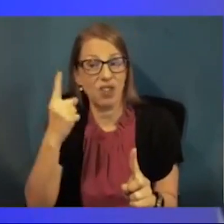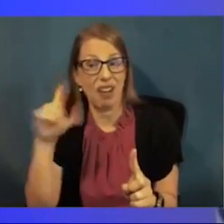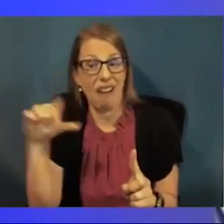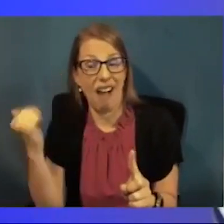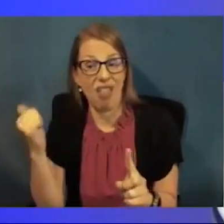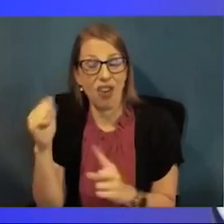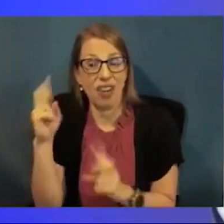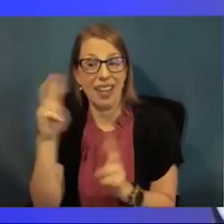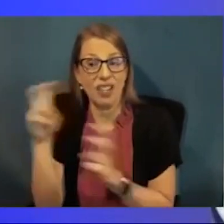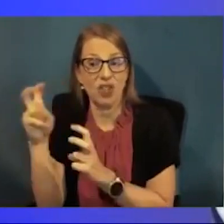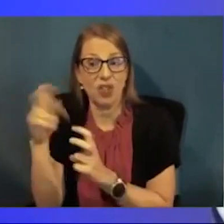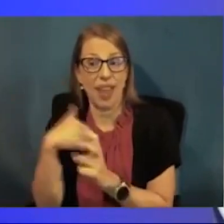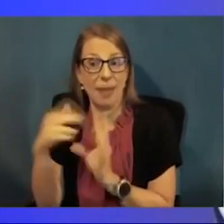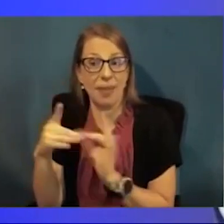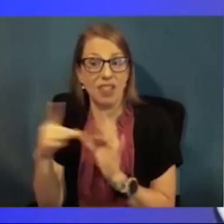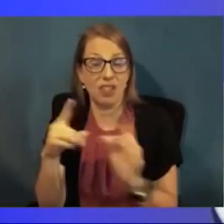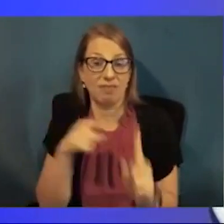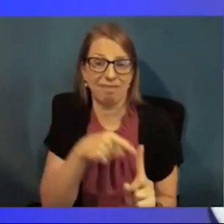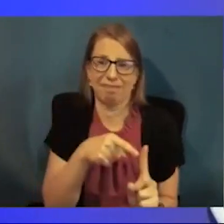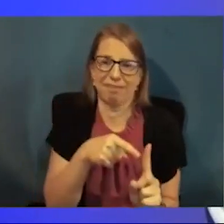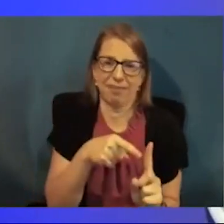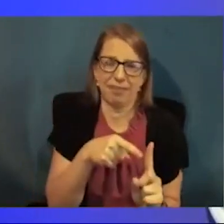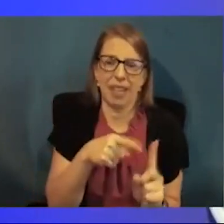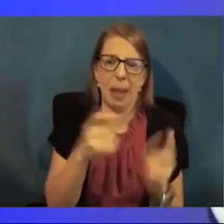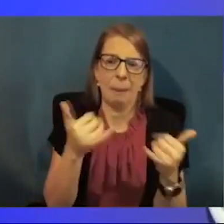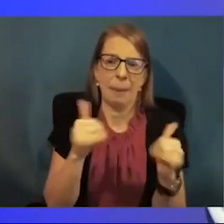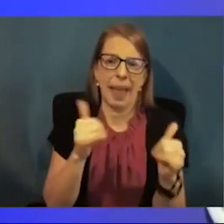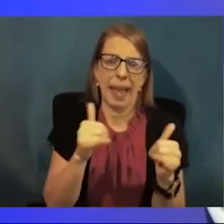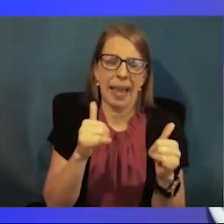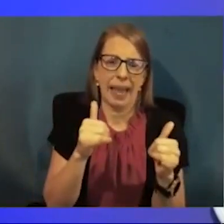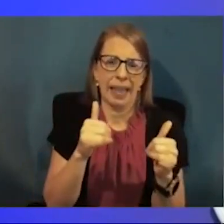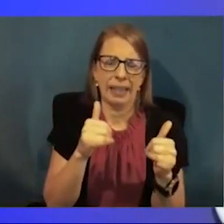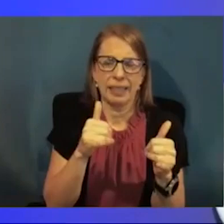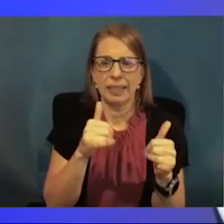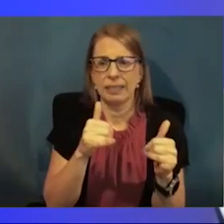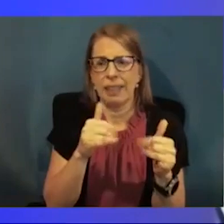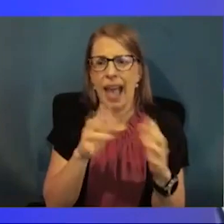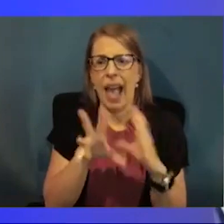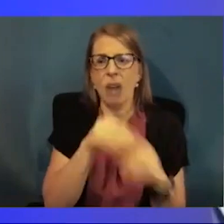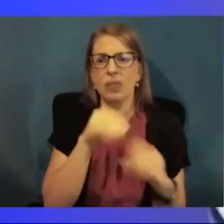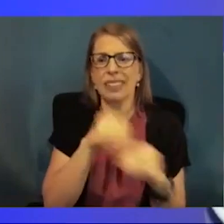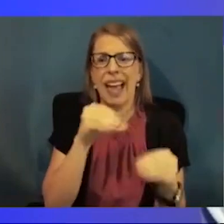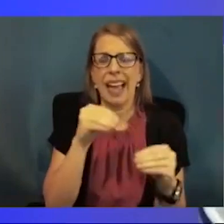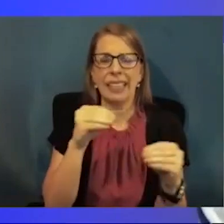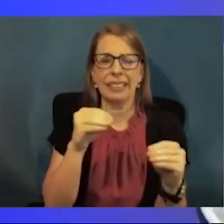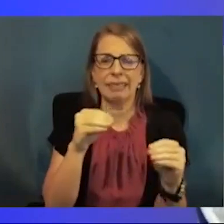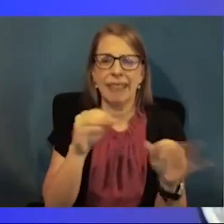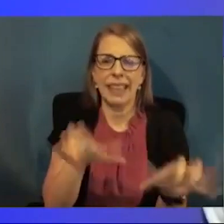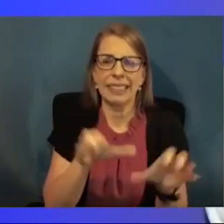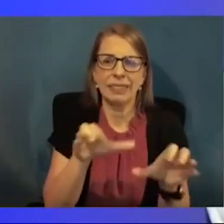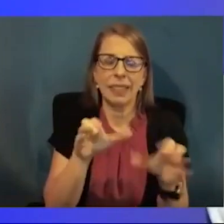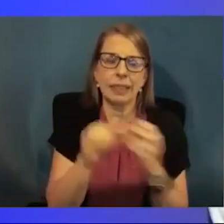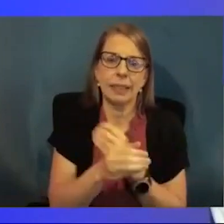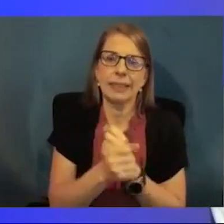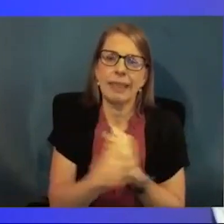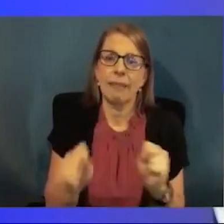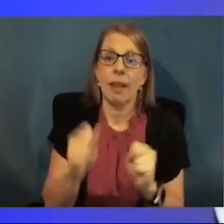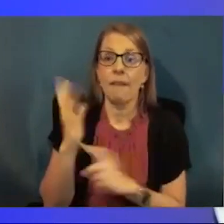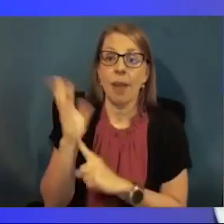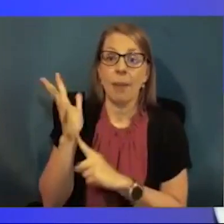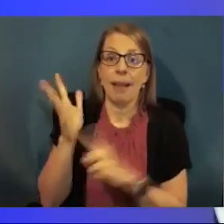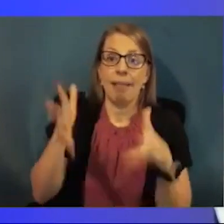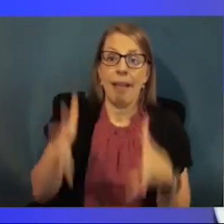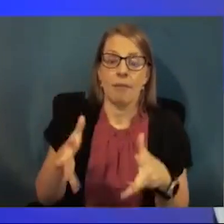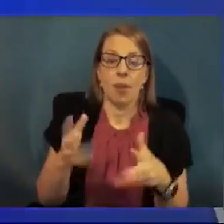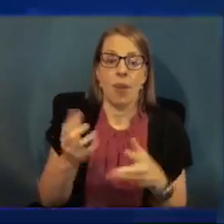mentioned, overall, playing these activities, doing these things outdoors is going to be much safer. Okay, we've got 5 minutes left. I want to get a couple more questions in.